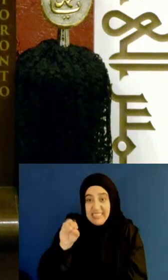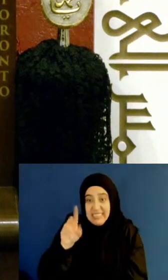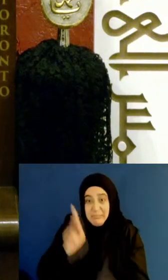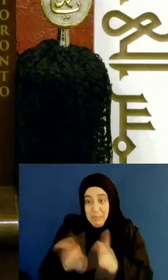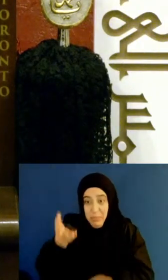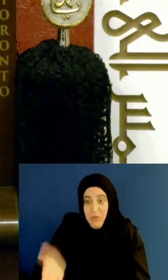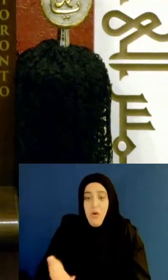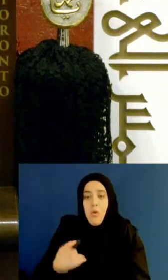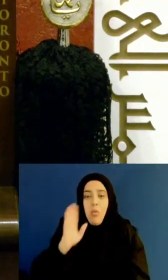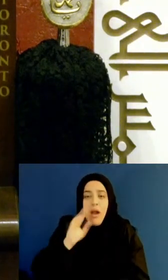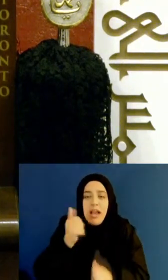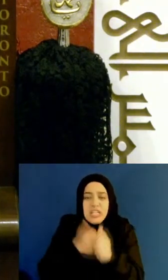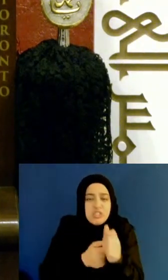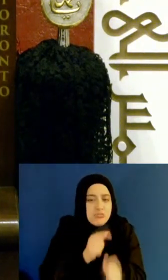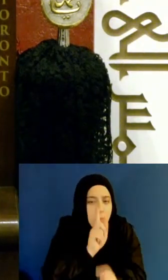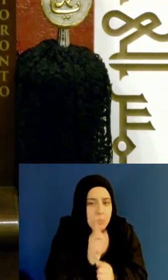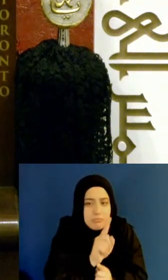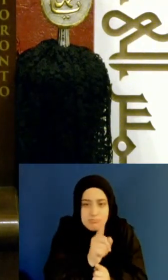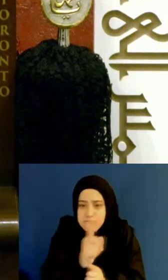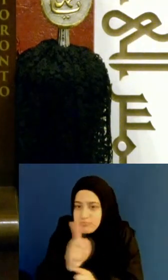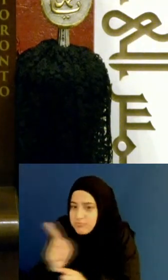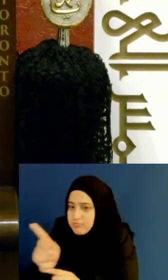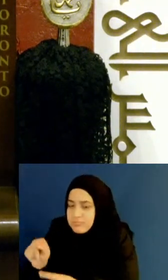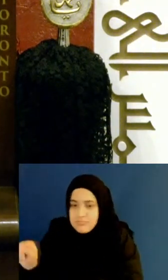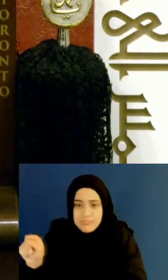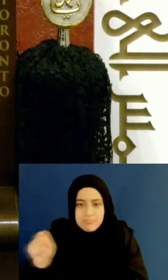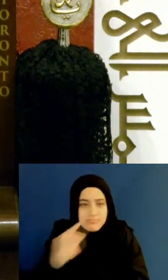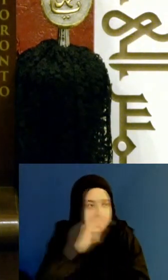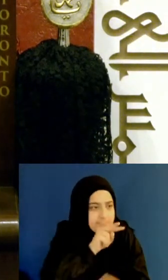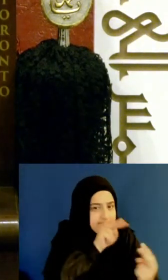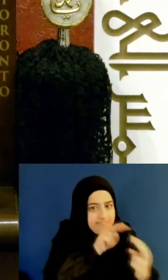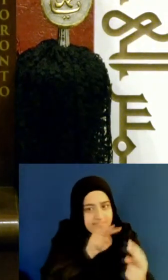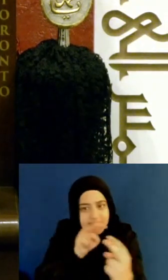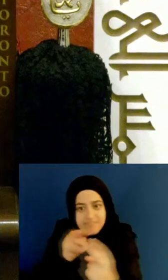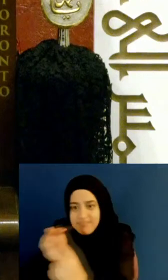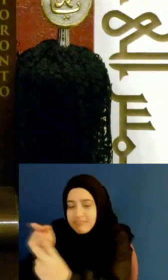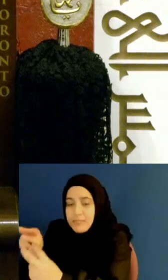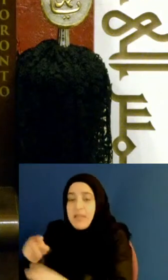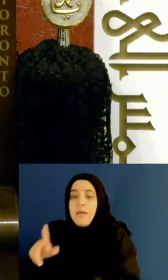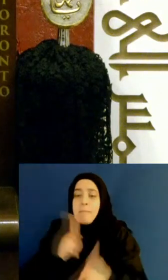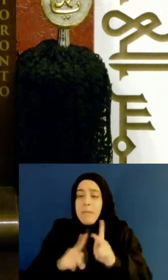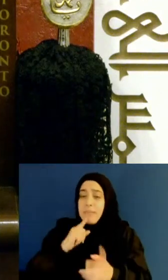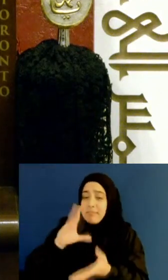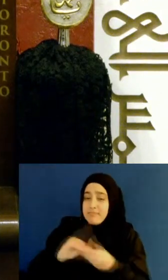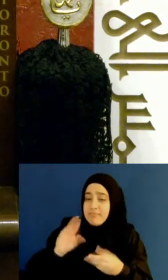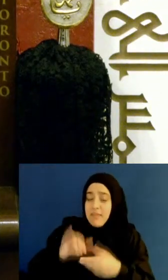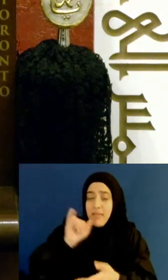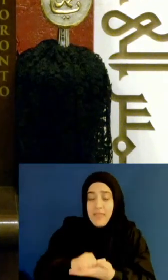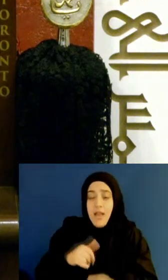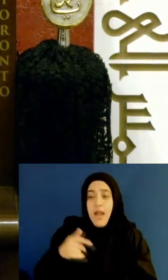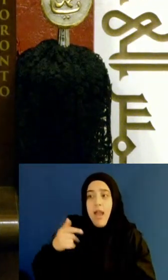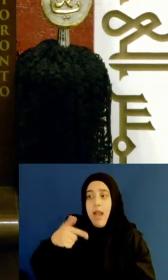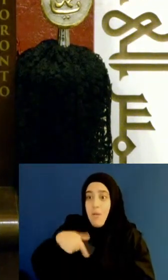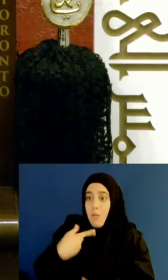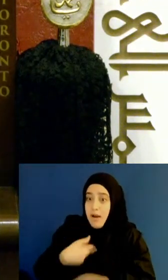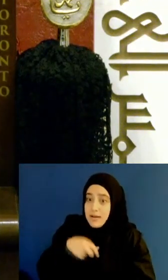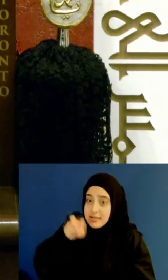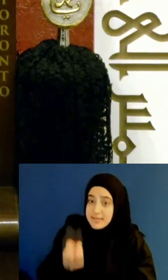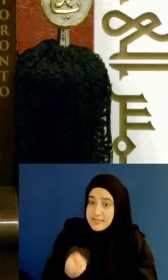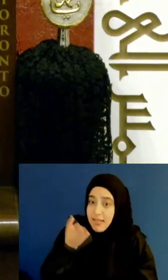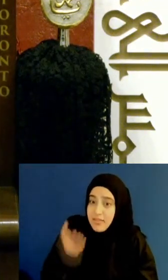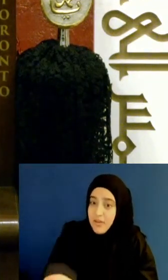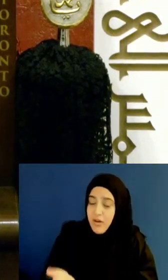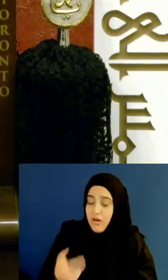would say, when we sat in the halaqa of Rasulullah, it was as if Rasulullah was talking to us one-on-one